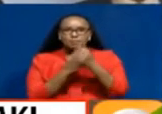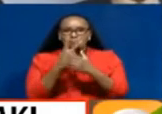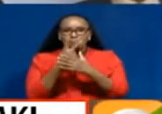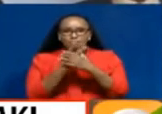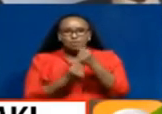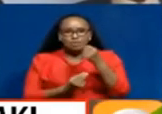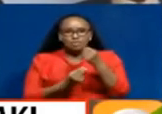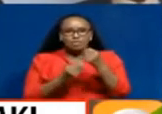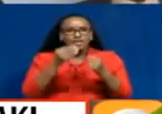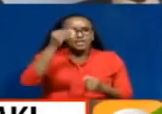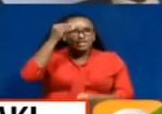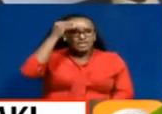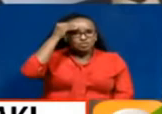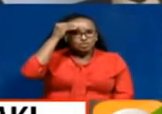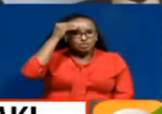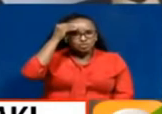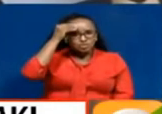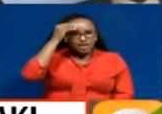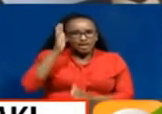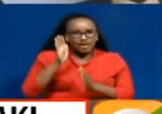both in education,